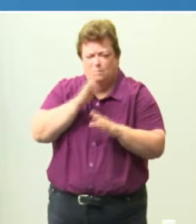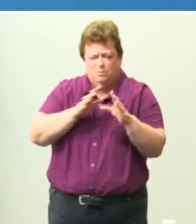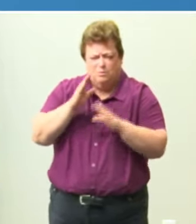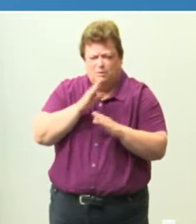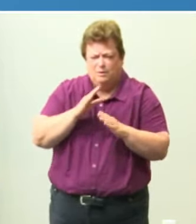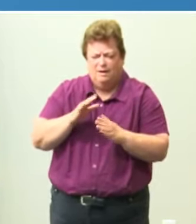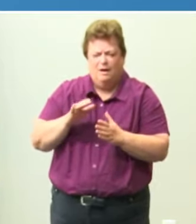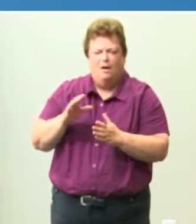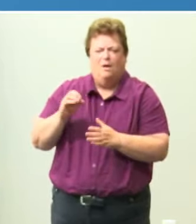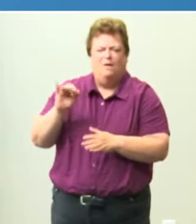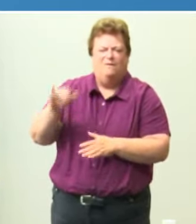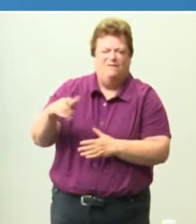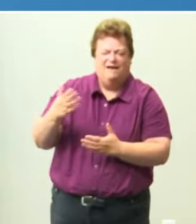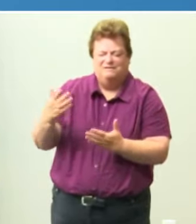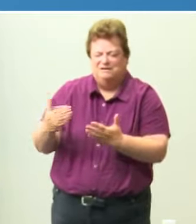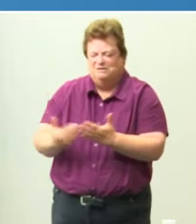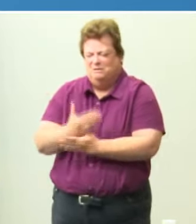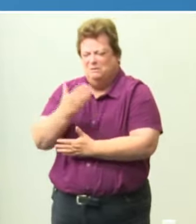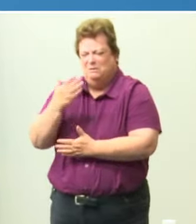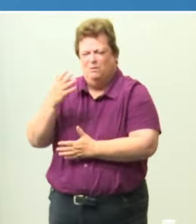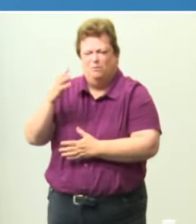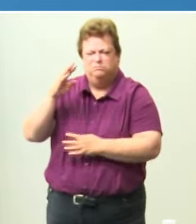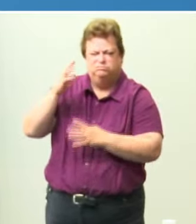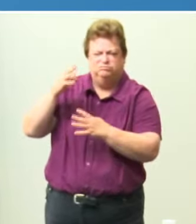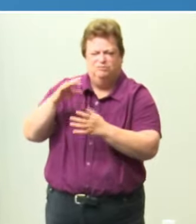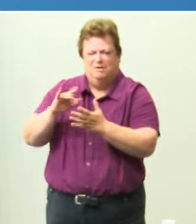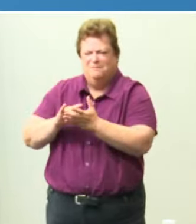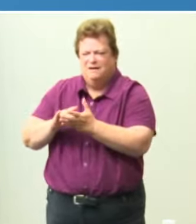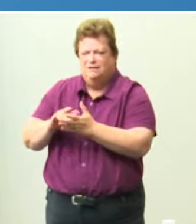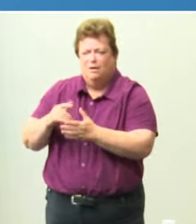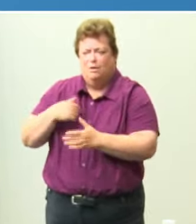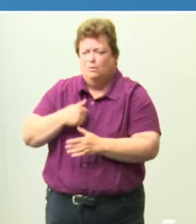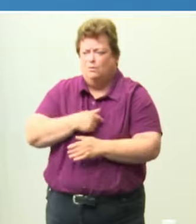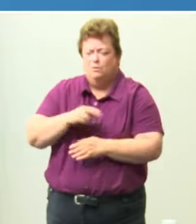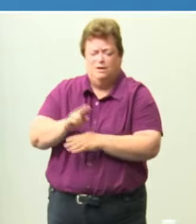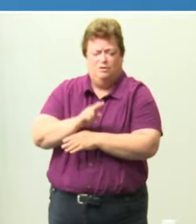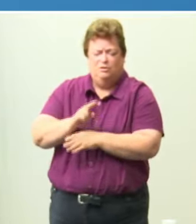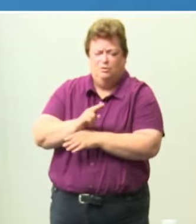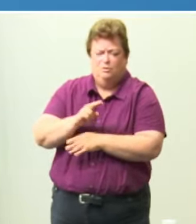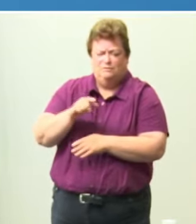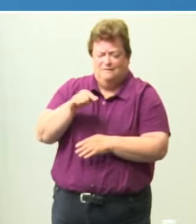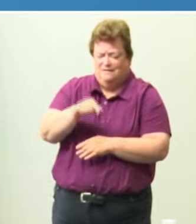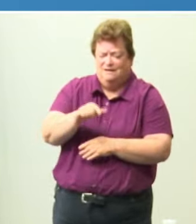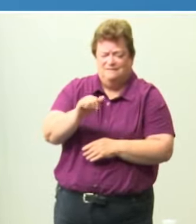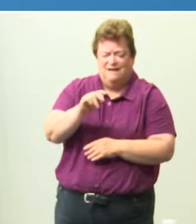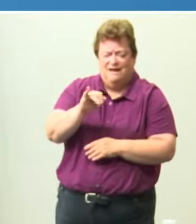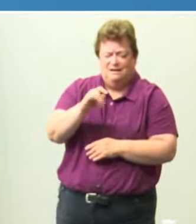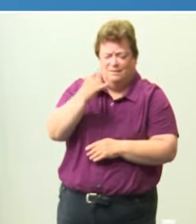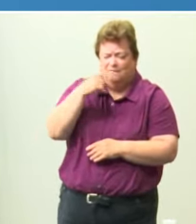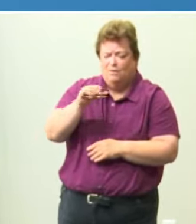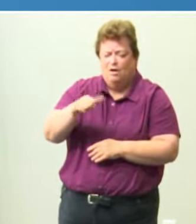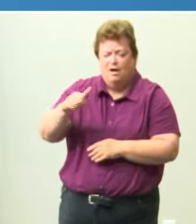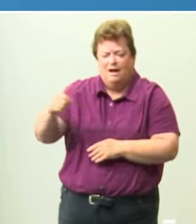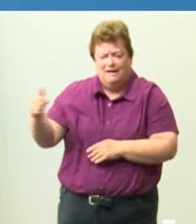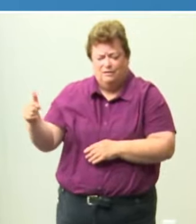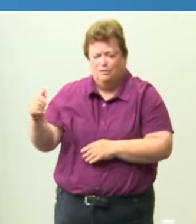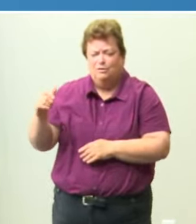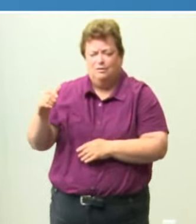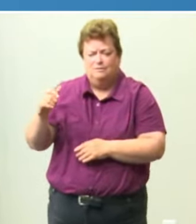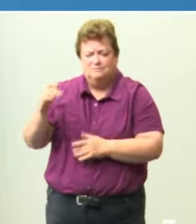this is some unique, novel kind of thing, we use monoclonal antibodies just like this to treat other conditions, not just infectious